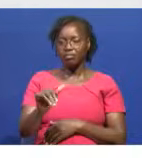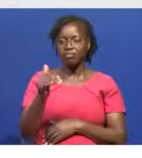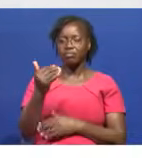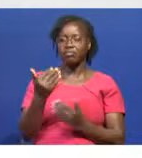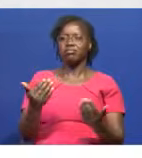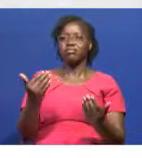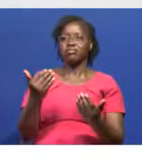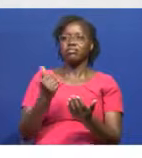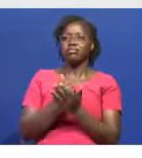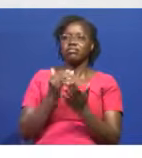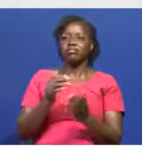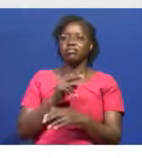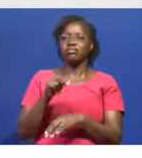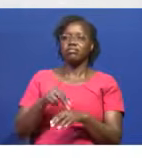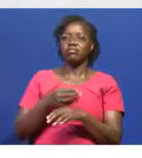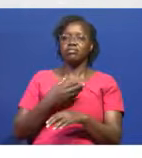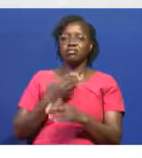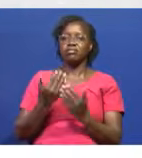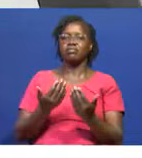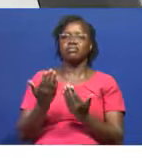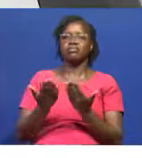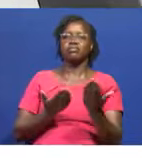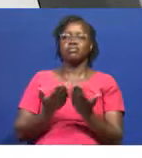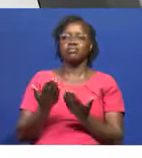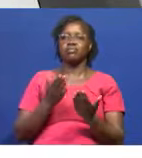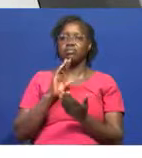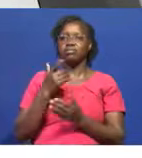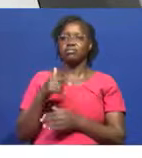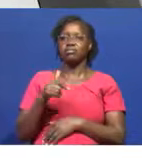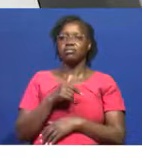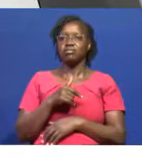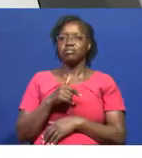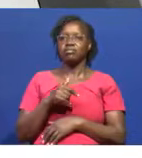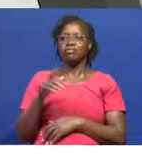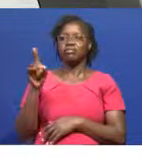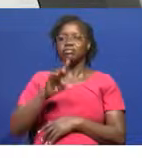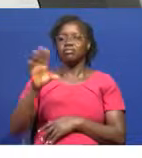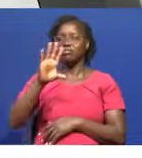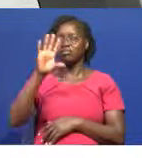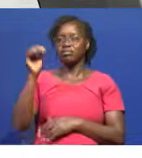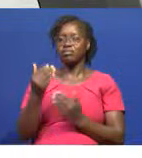the National Council for Children's Services, speaking to us on the Day of